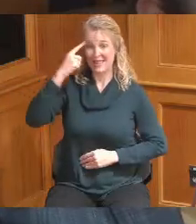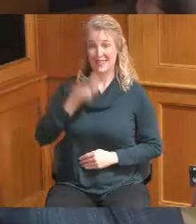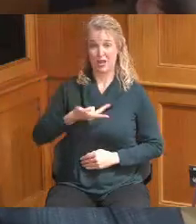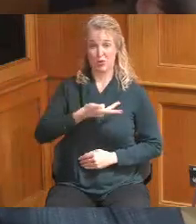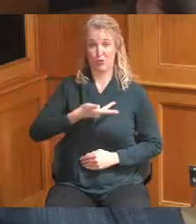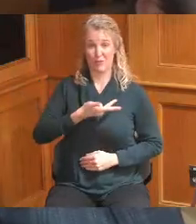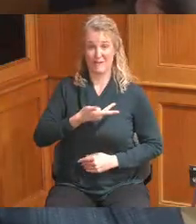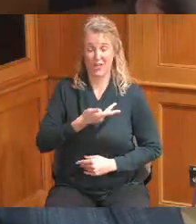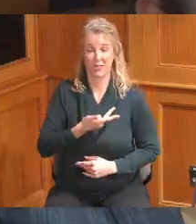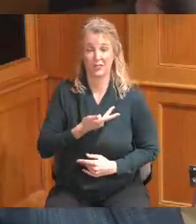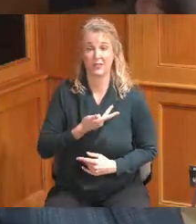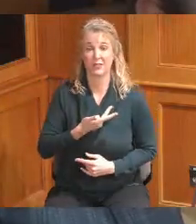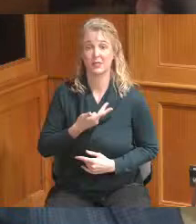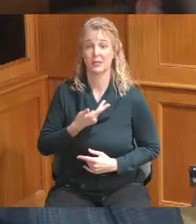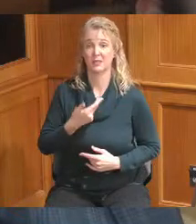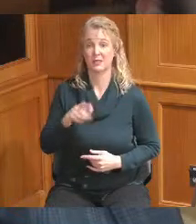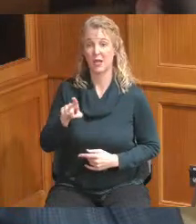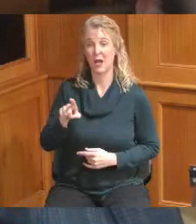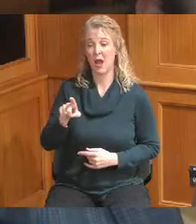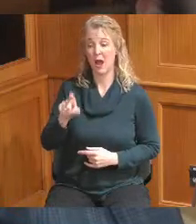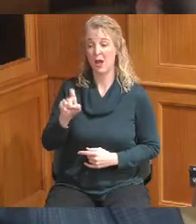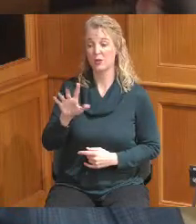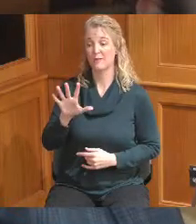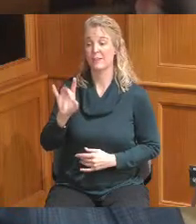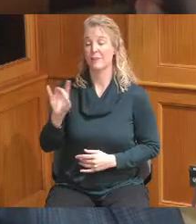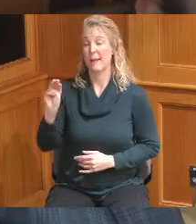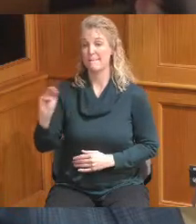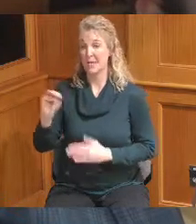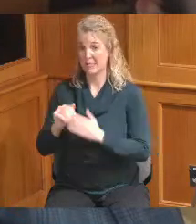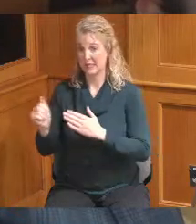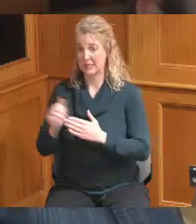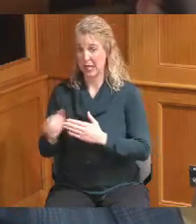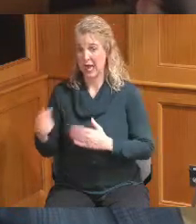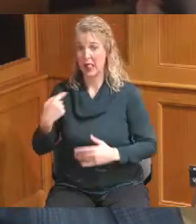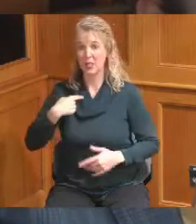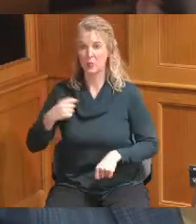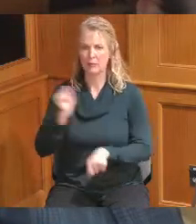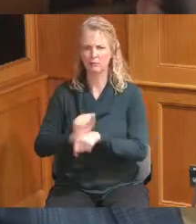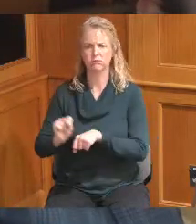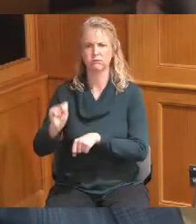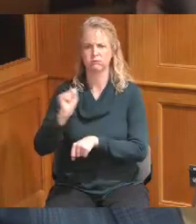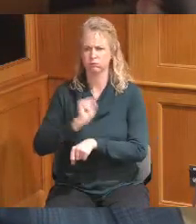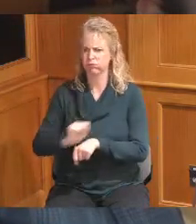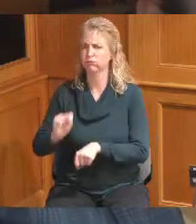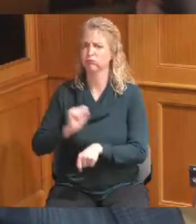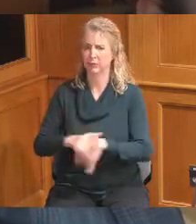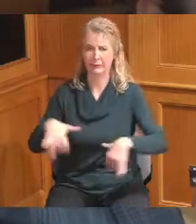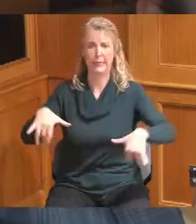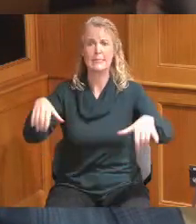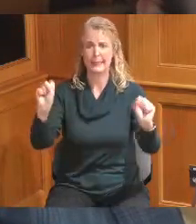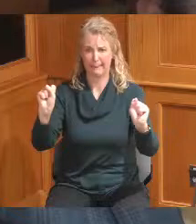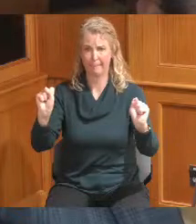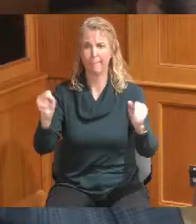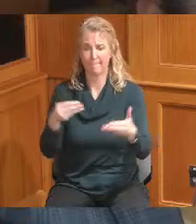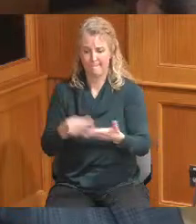fabulous job. When we had a chance of $158 million, we went to work. We got it to the people. We invested